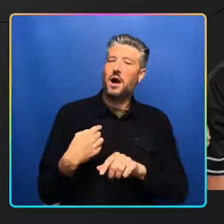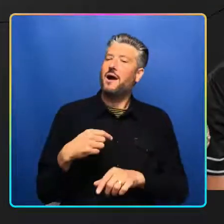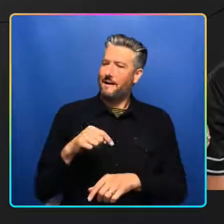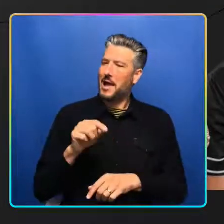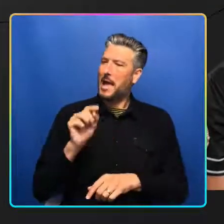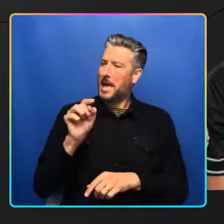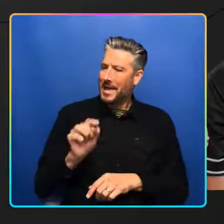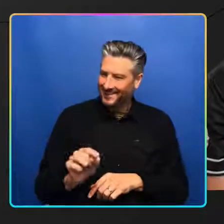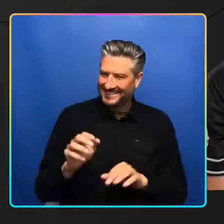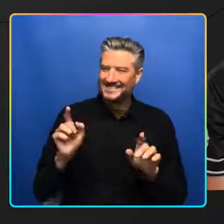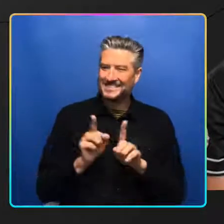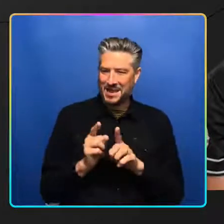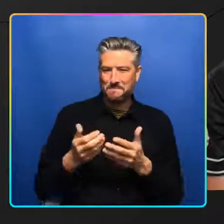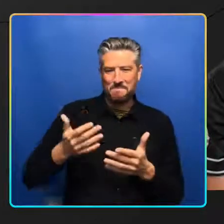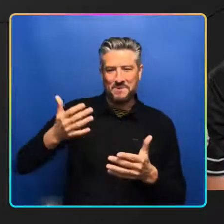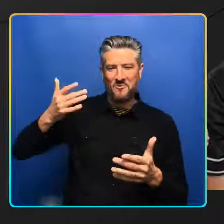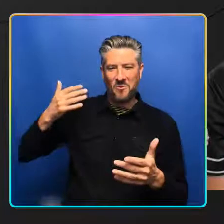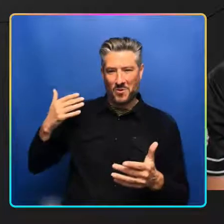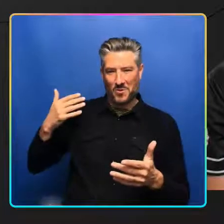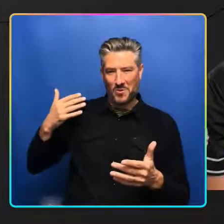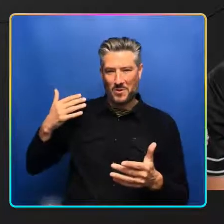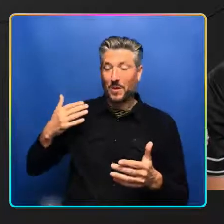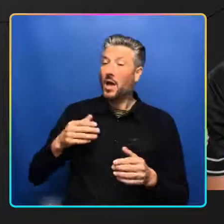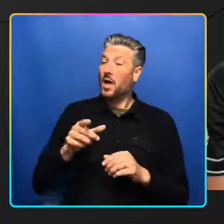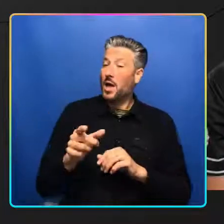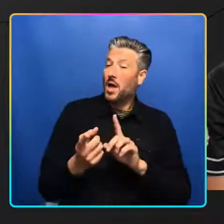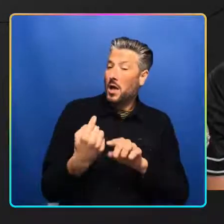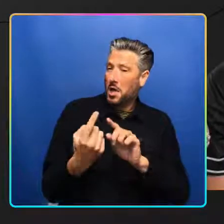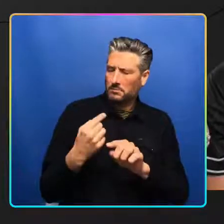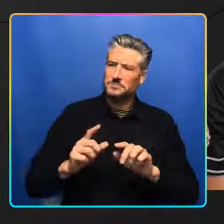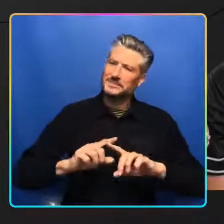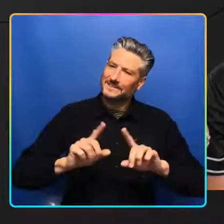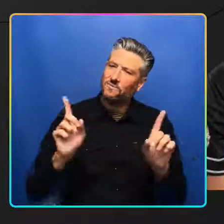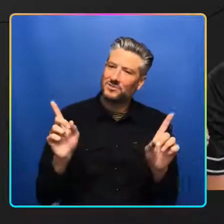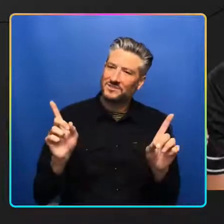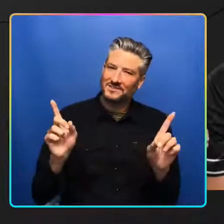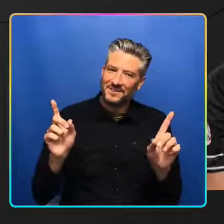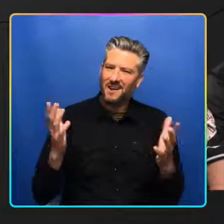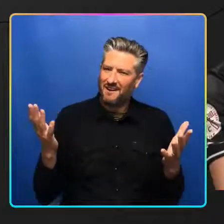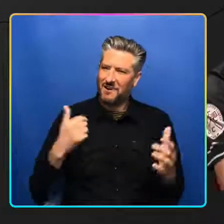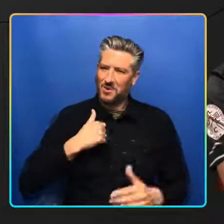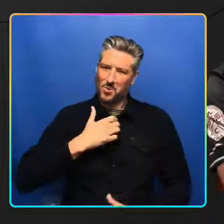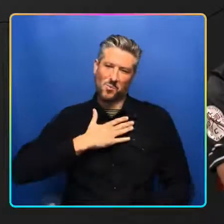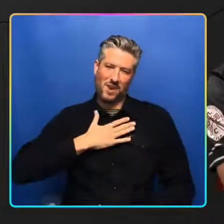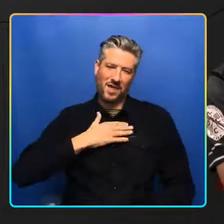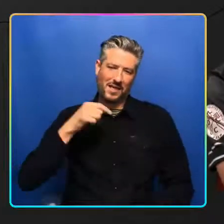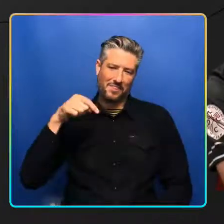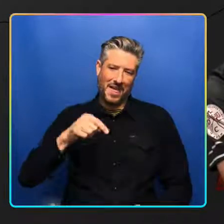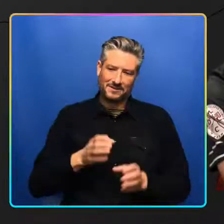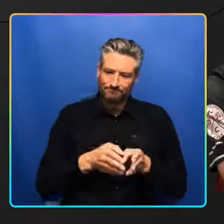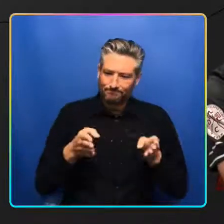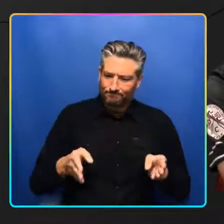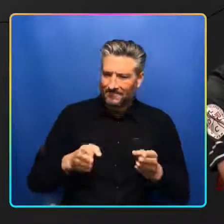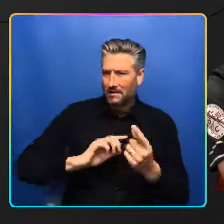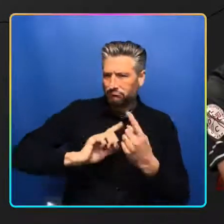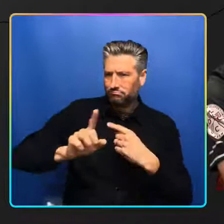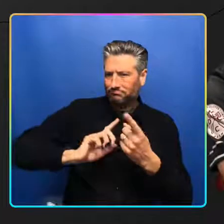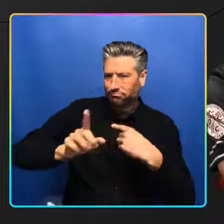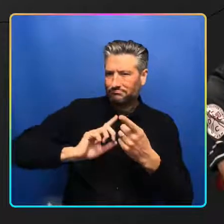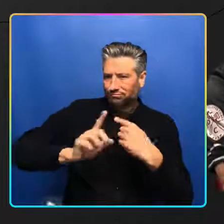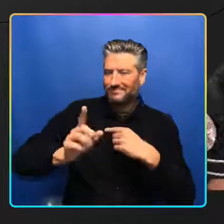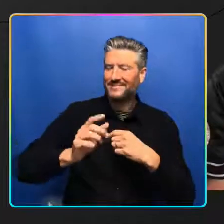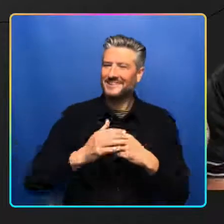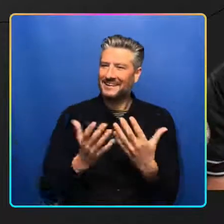what some people have said, and some were quite different as well, and that's what we love about our quickfire questions. They really bring out lots of different sides of